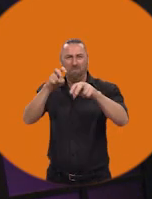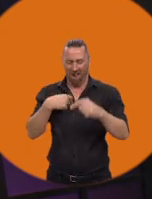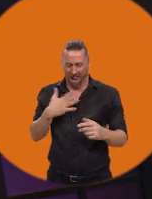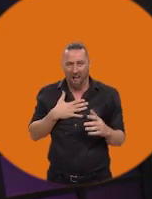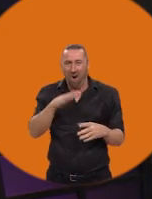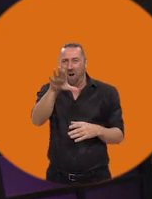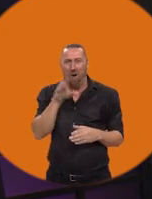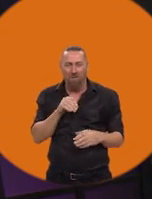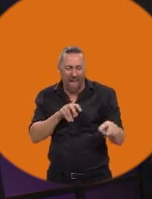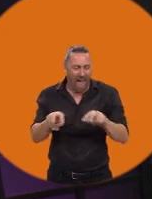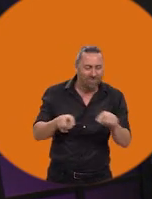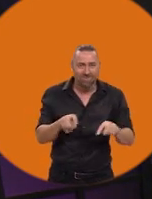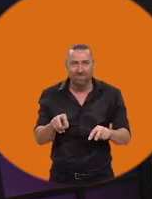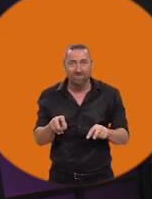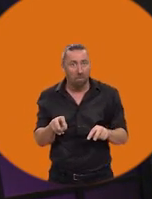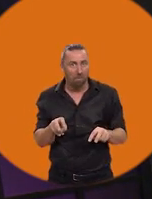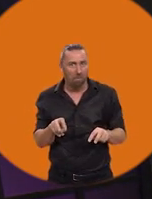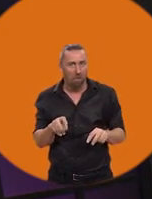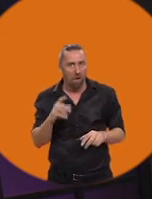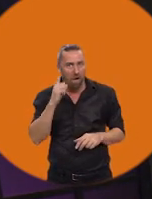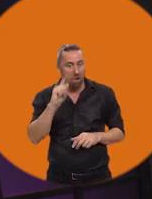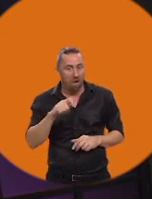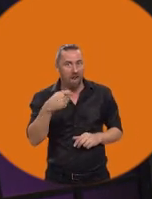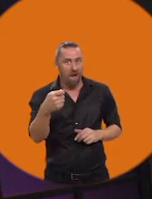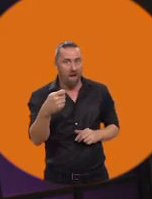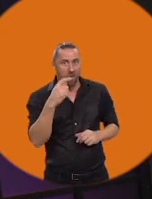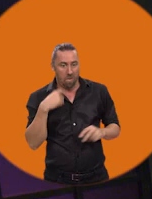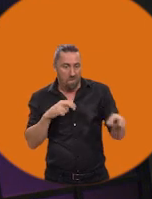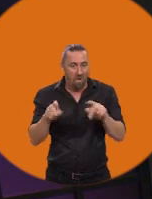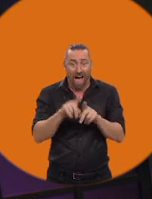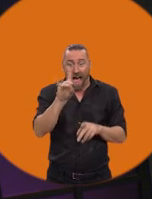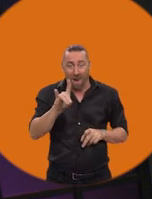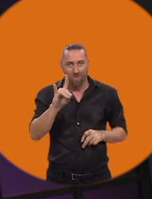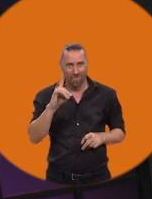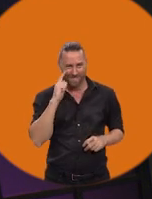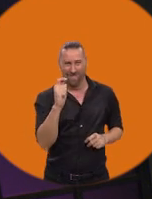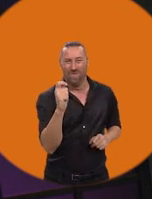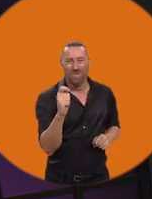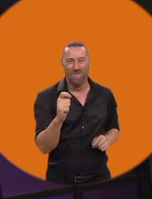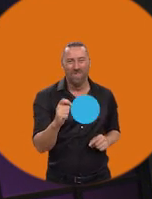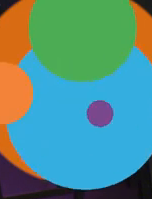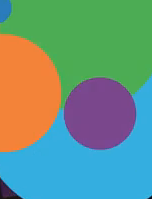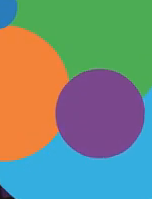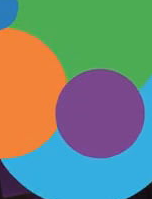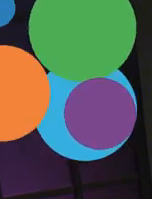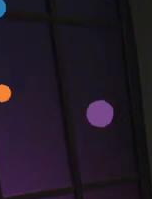kangaroo. Sounds fun, doesn't it? Well, up next, we're gonna move like some animals. See you